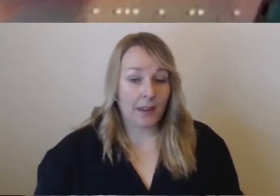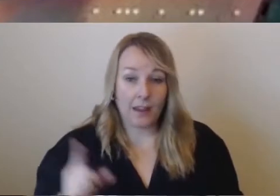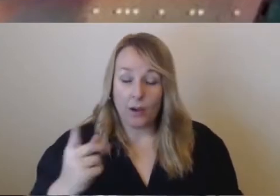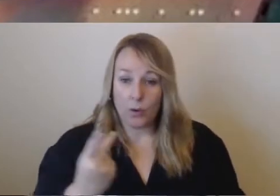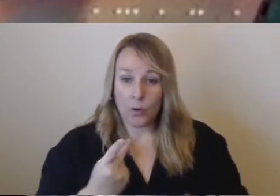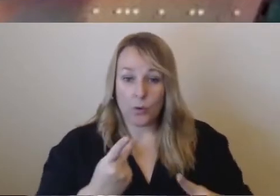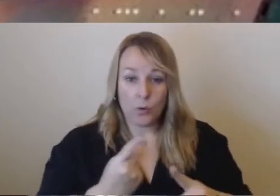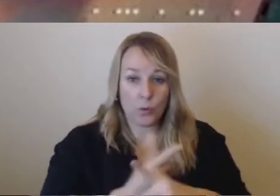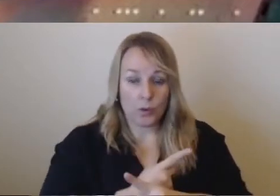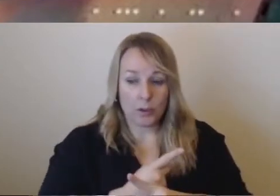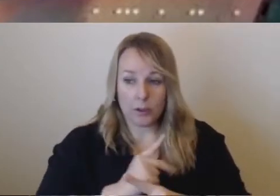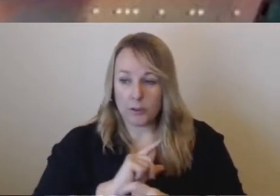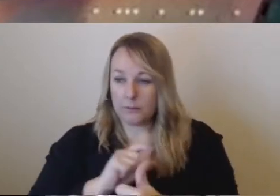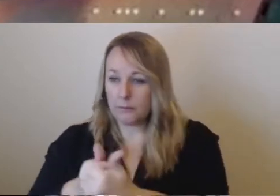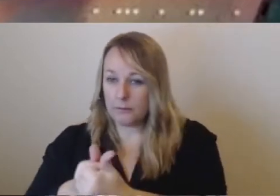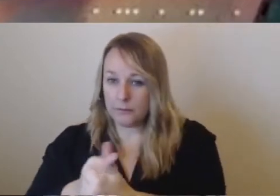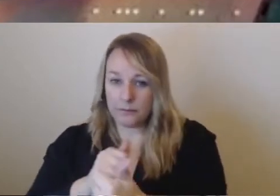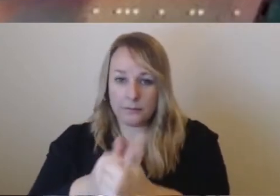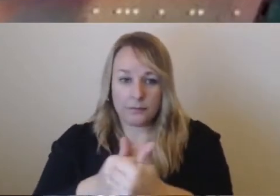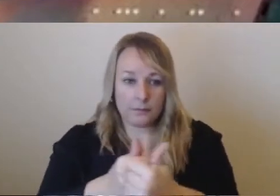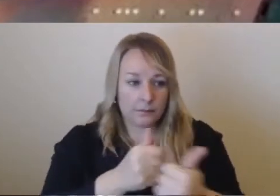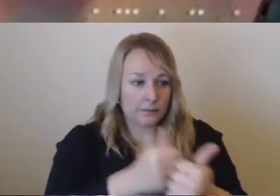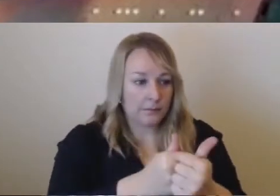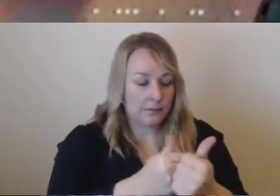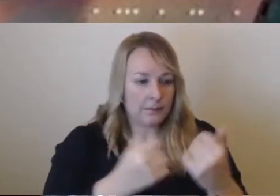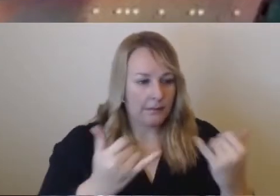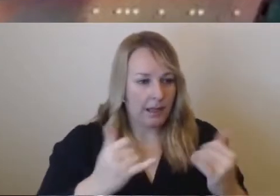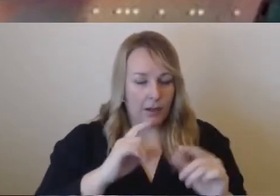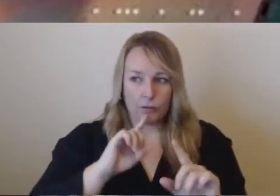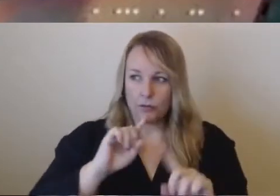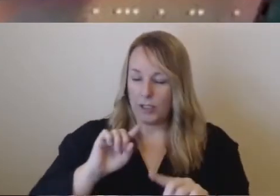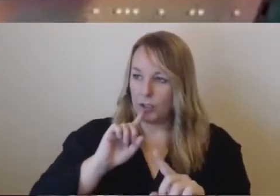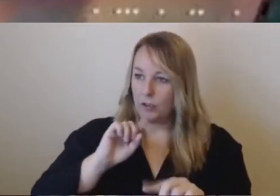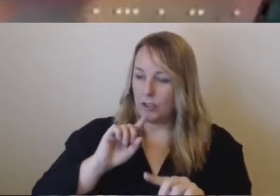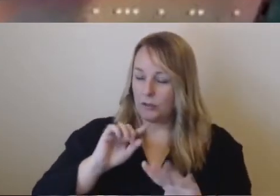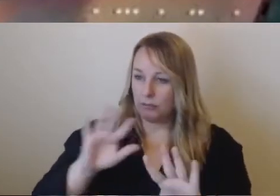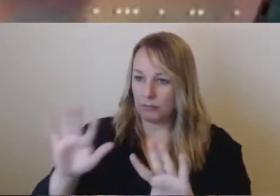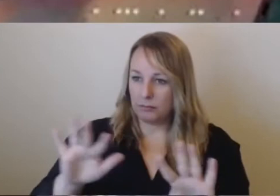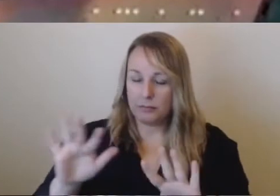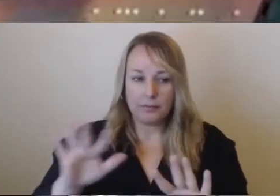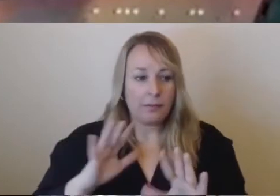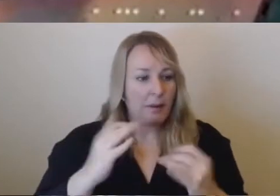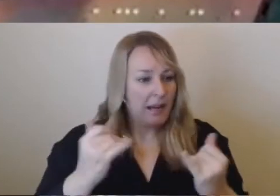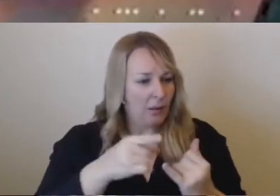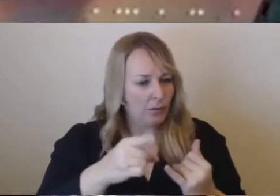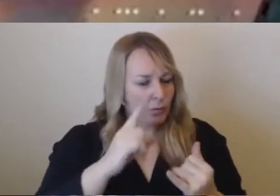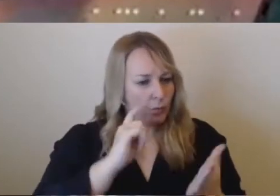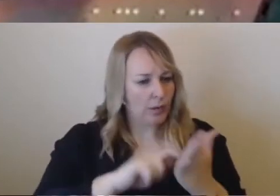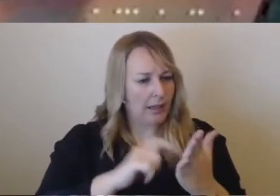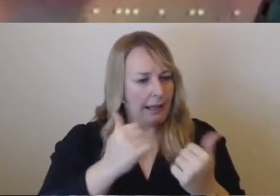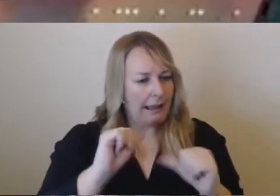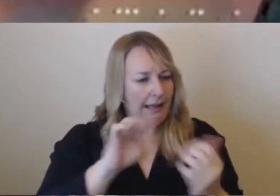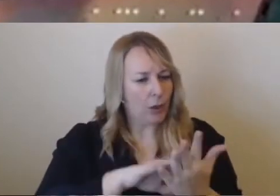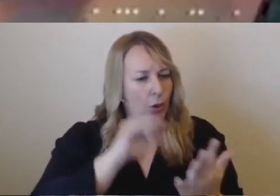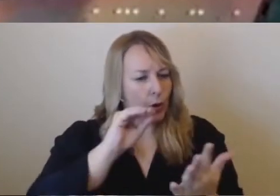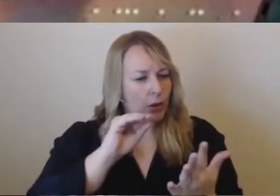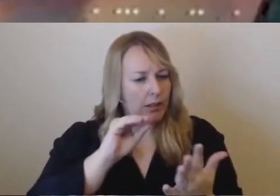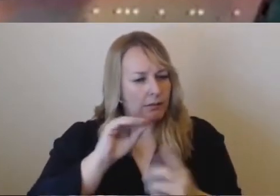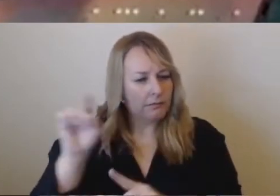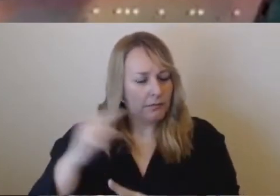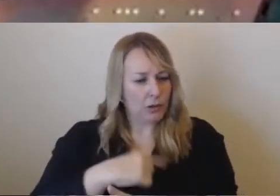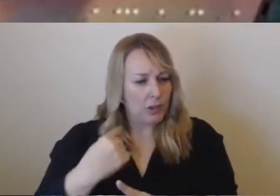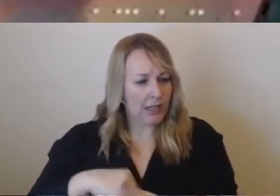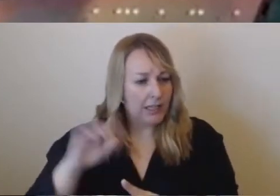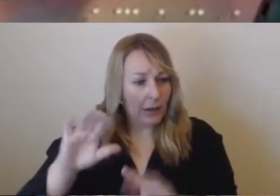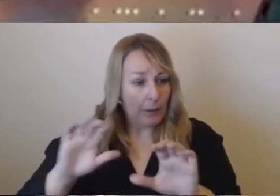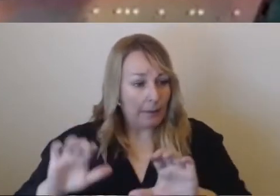created reactions to this, right? And so has there been any learning that you can see in Chinese behavior where they've learned either